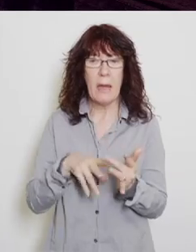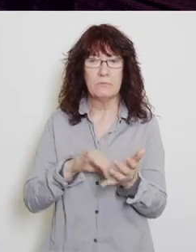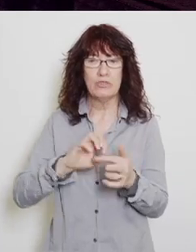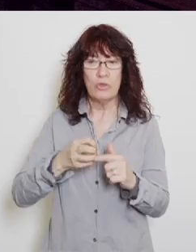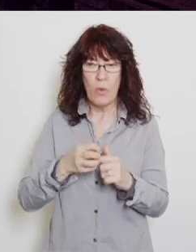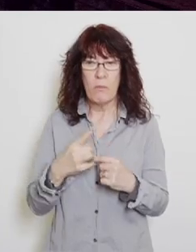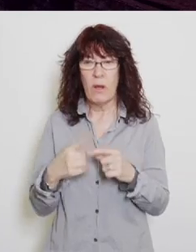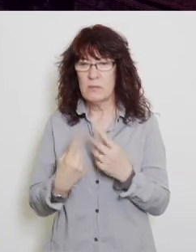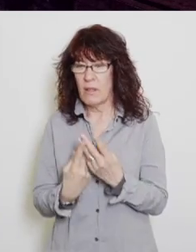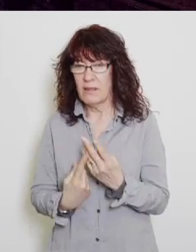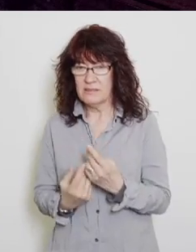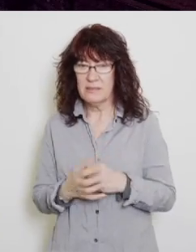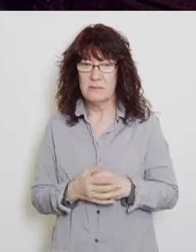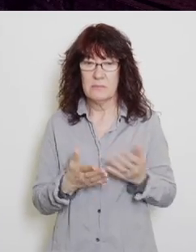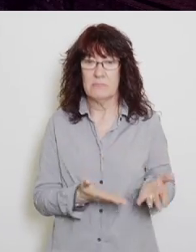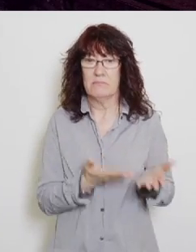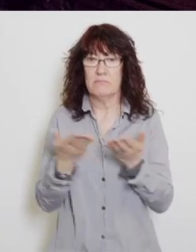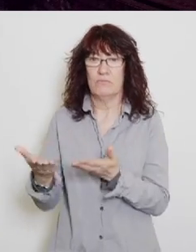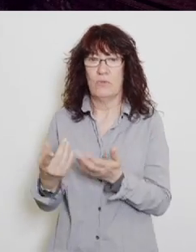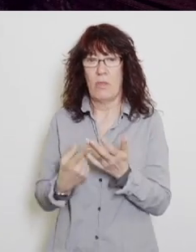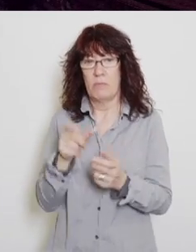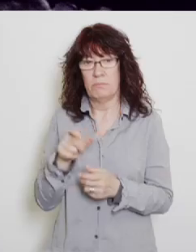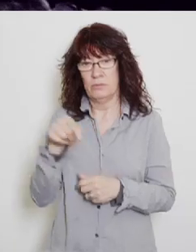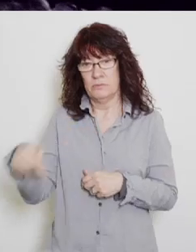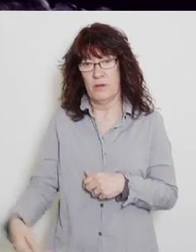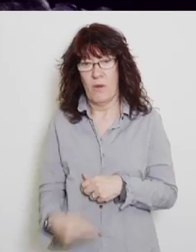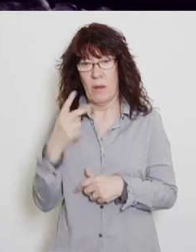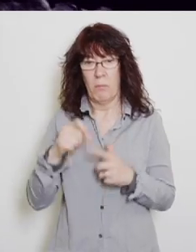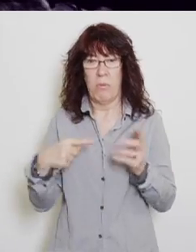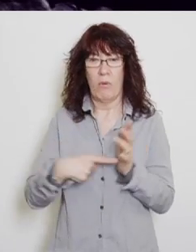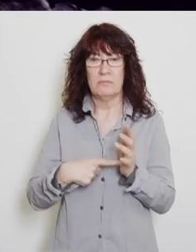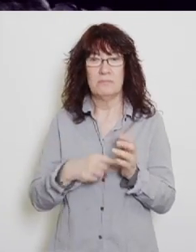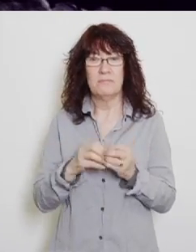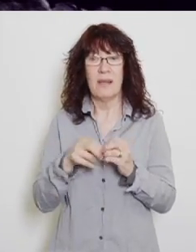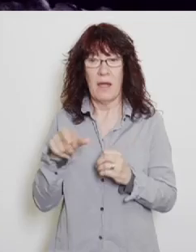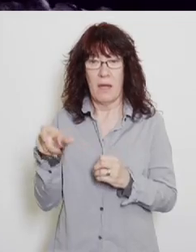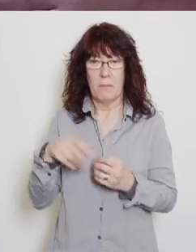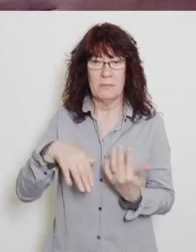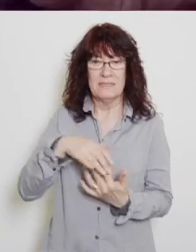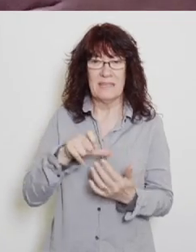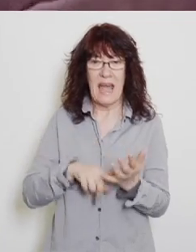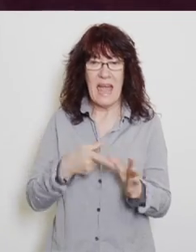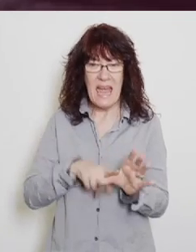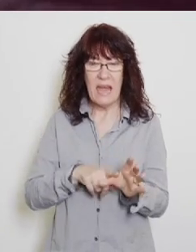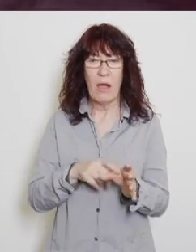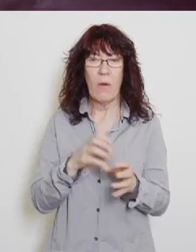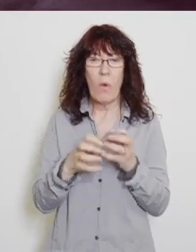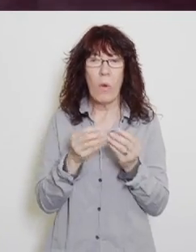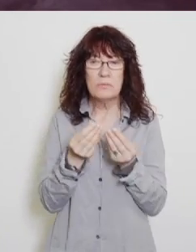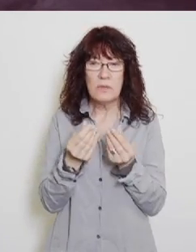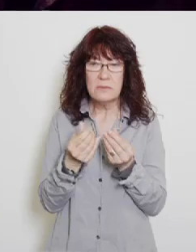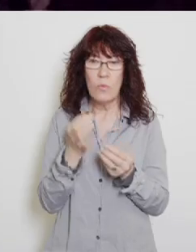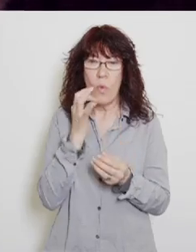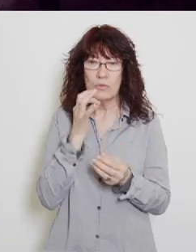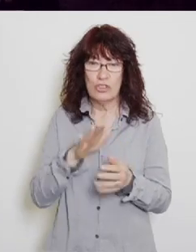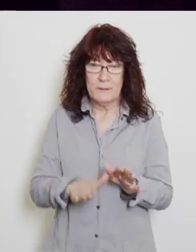ingredients. In the room below, the potmaker mixed china clay, coke dust, and water. He